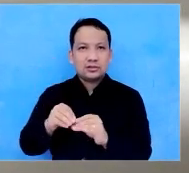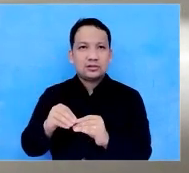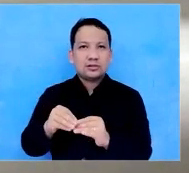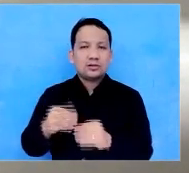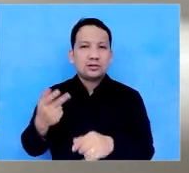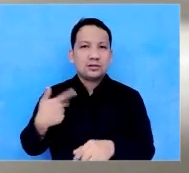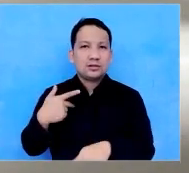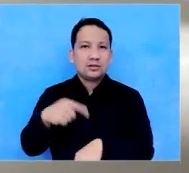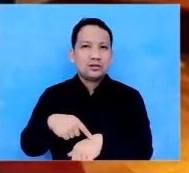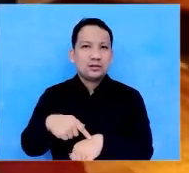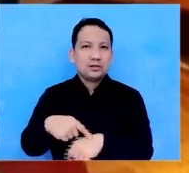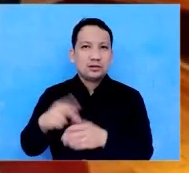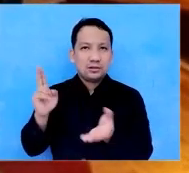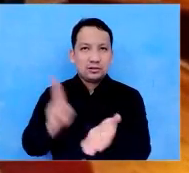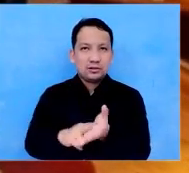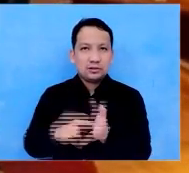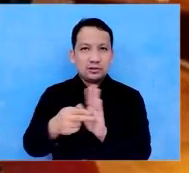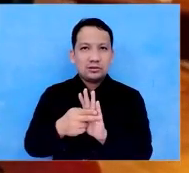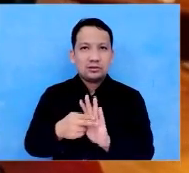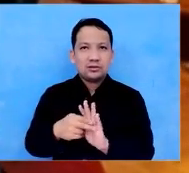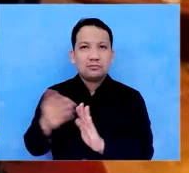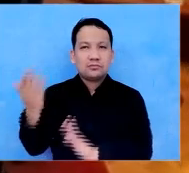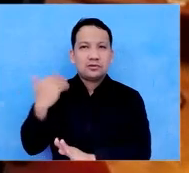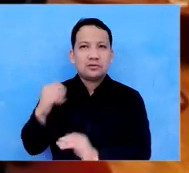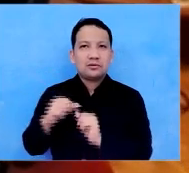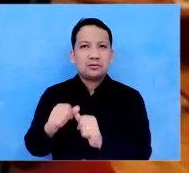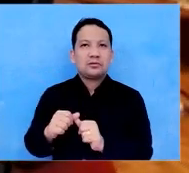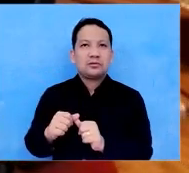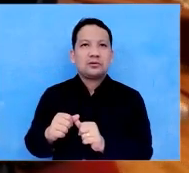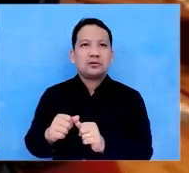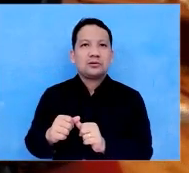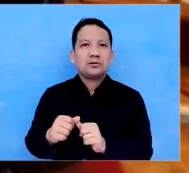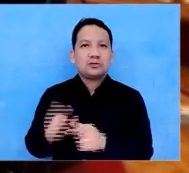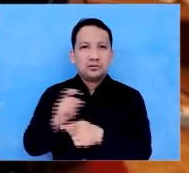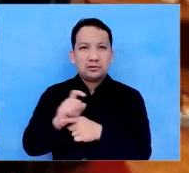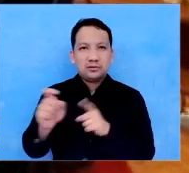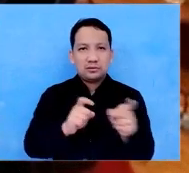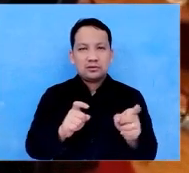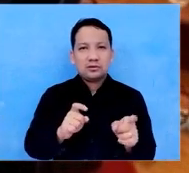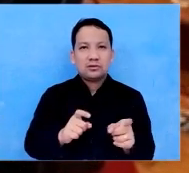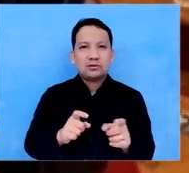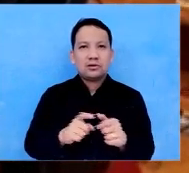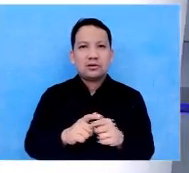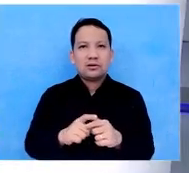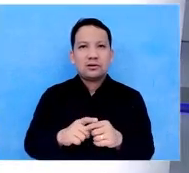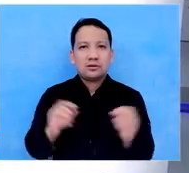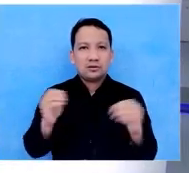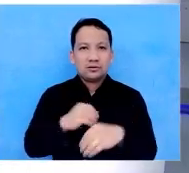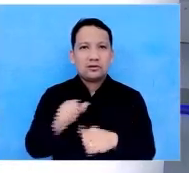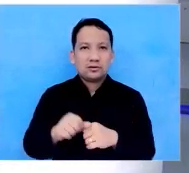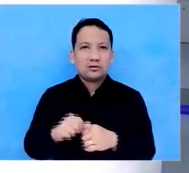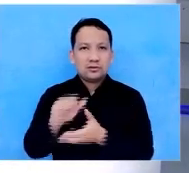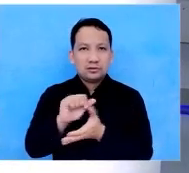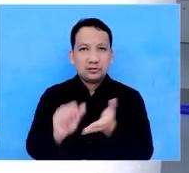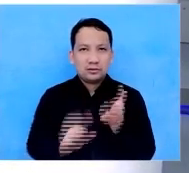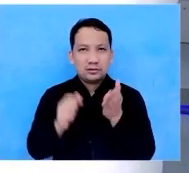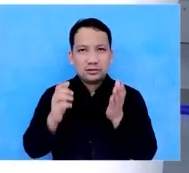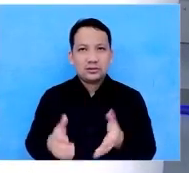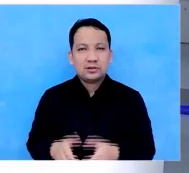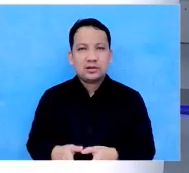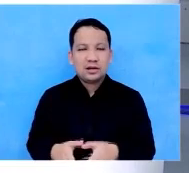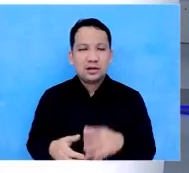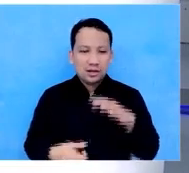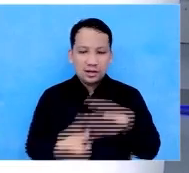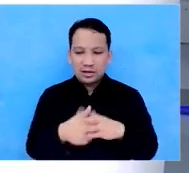a contract with this label back then. Uh-uh. And then I just texted my dad. I'm officially an artist. Paano ka na-discovery